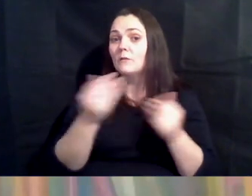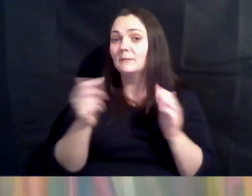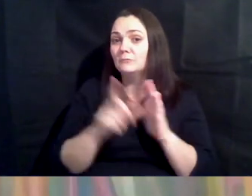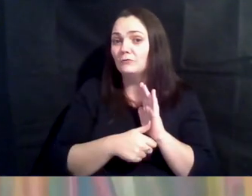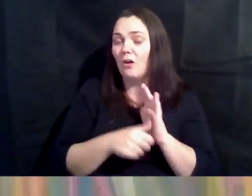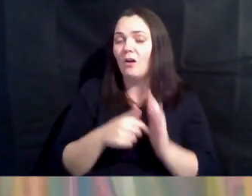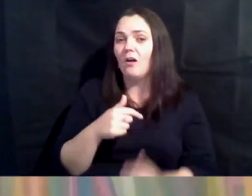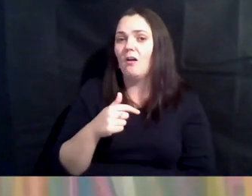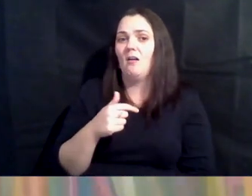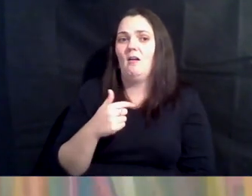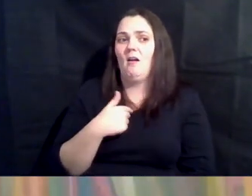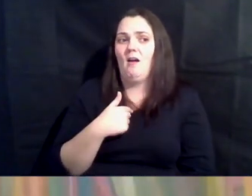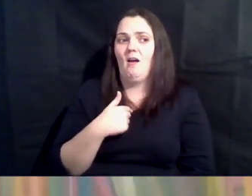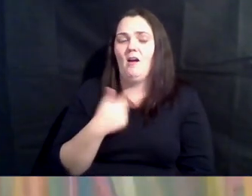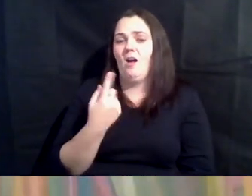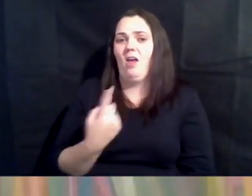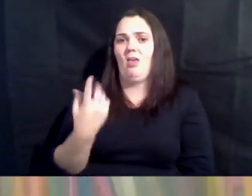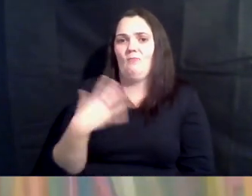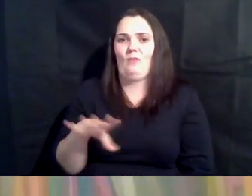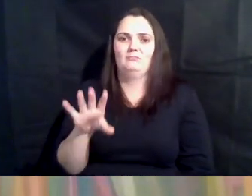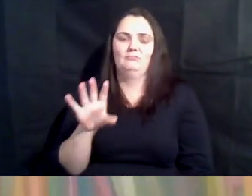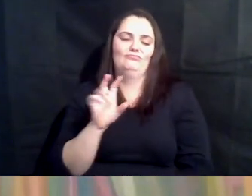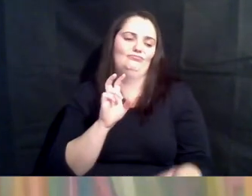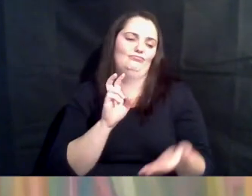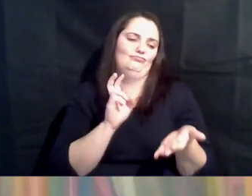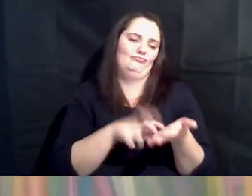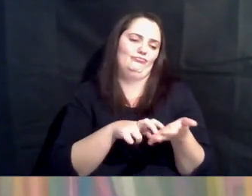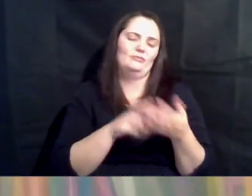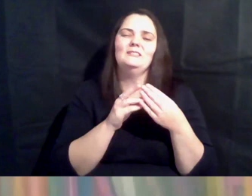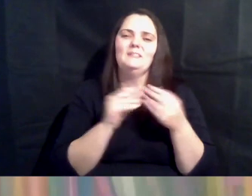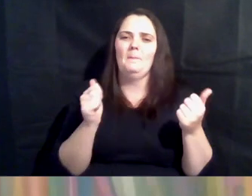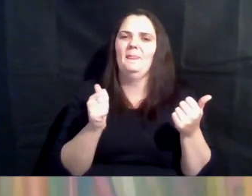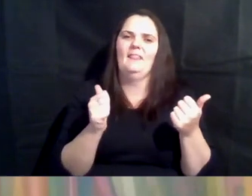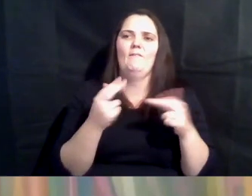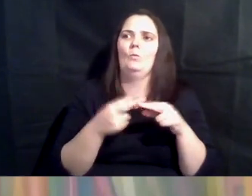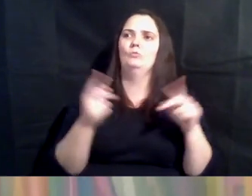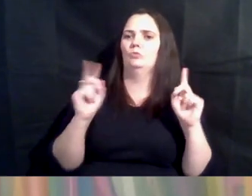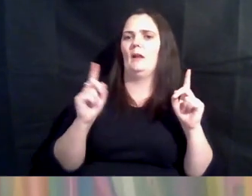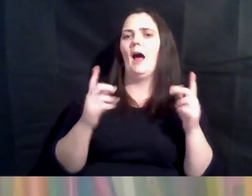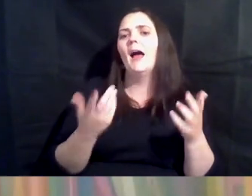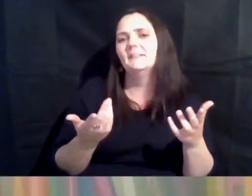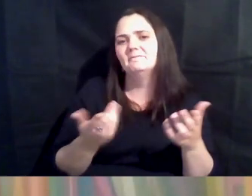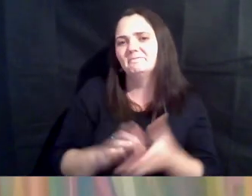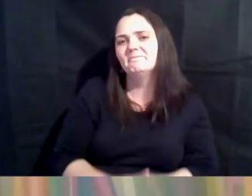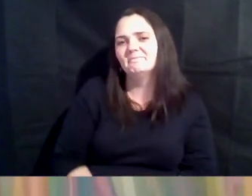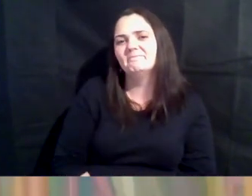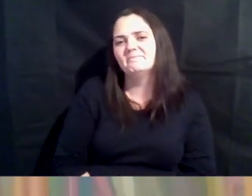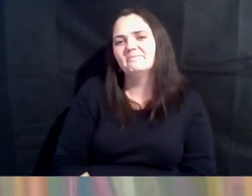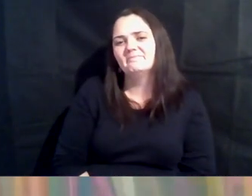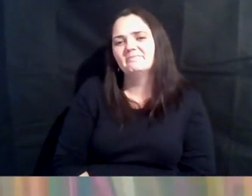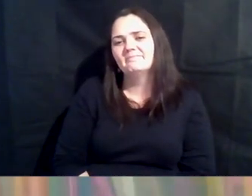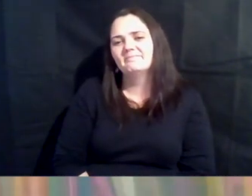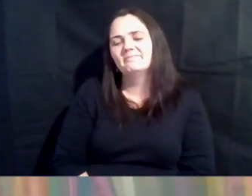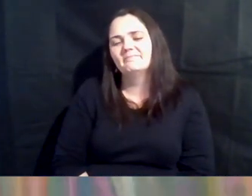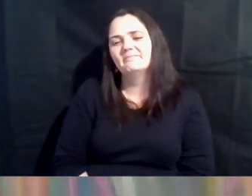just literally want to mark that the day happened and feel like keeping a zine is a really great way to do it. So now one thing I